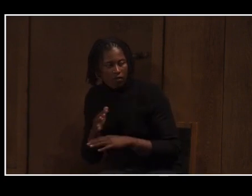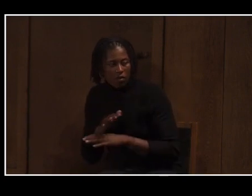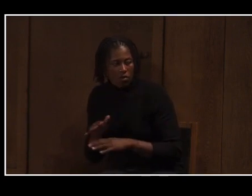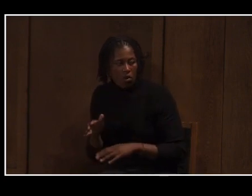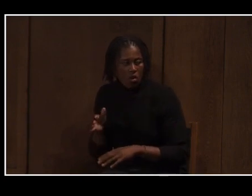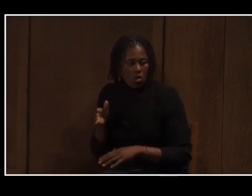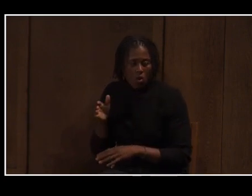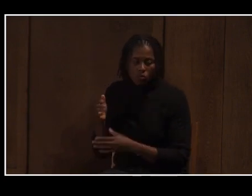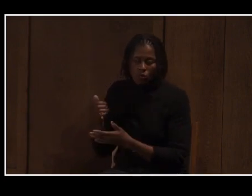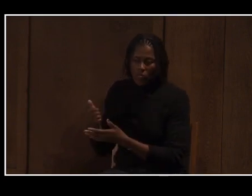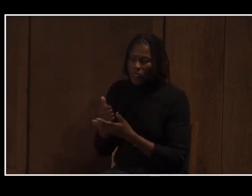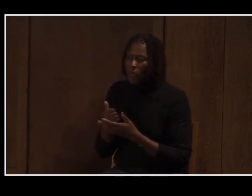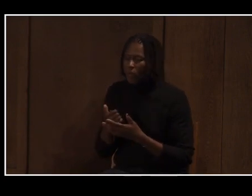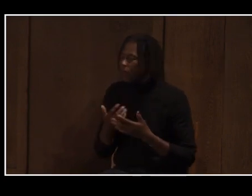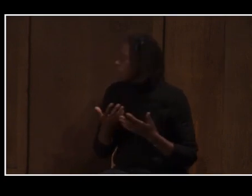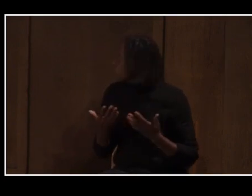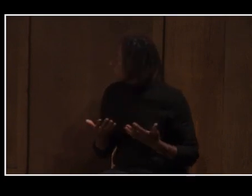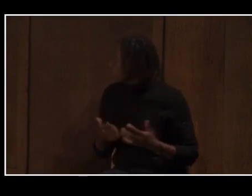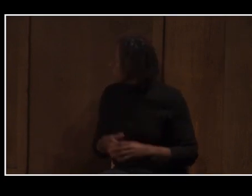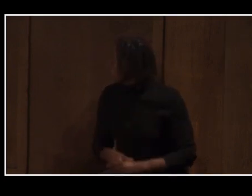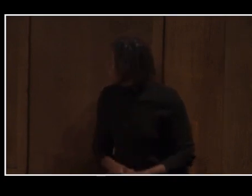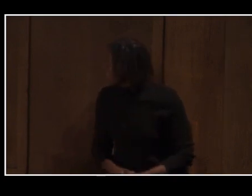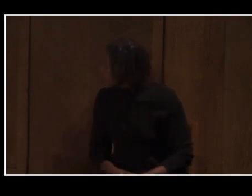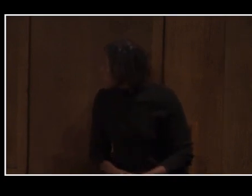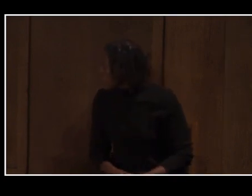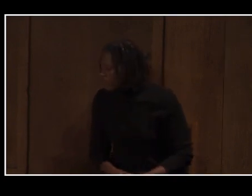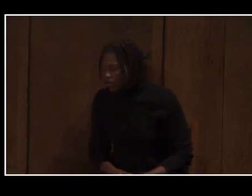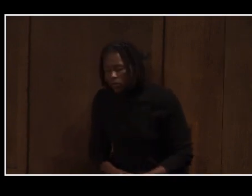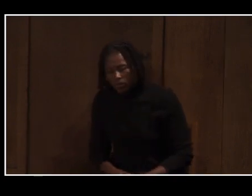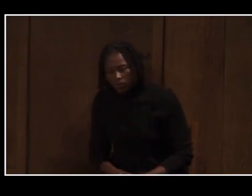We're all, yes.